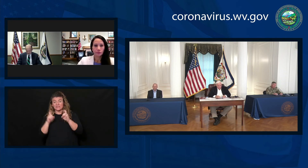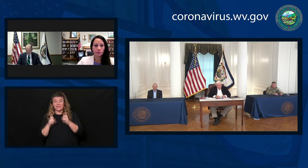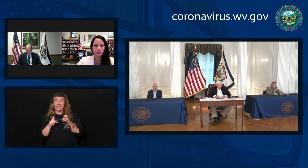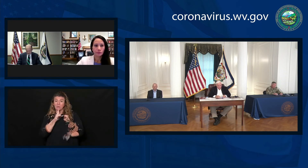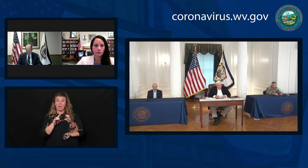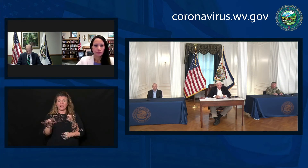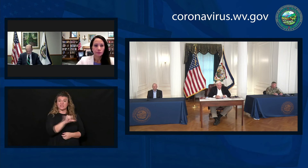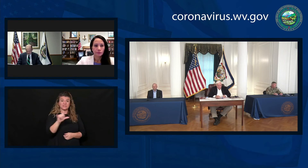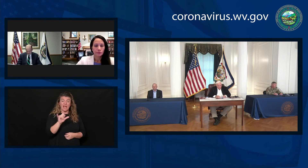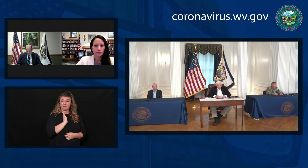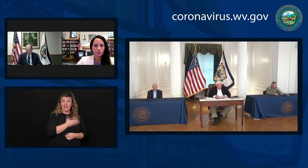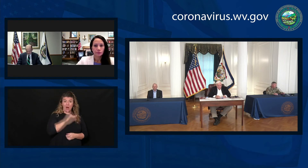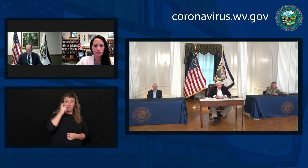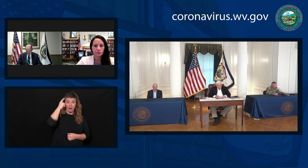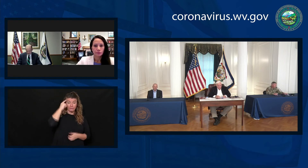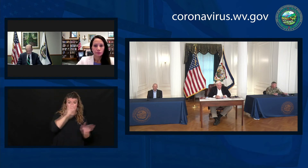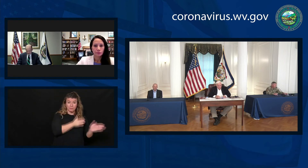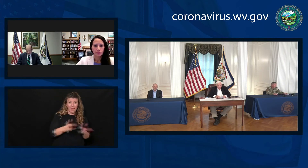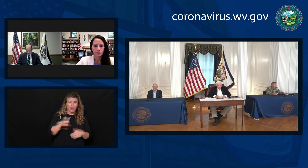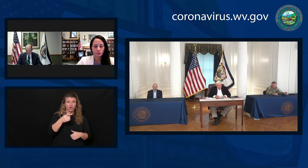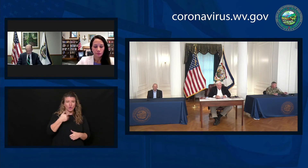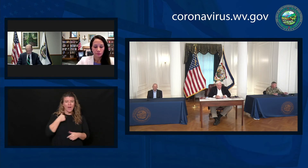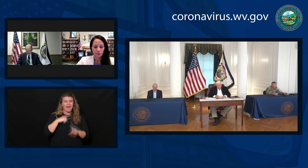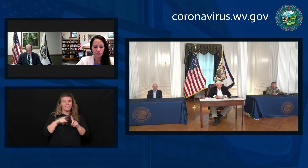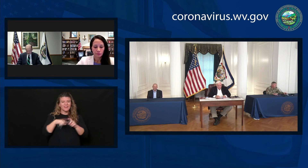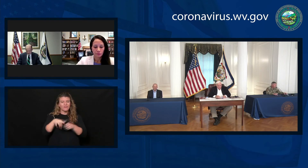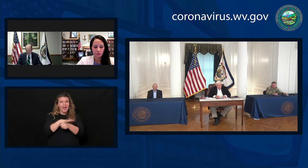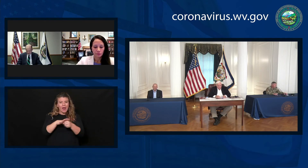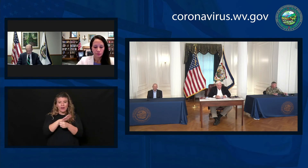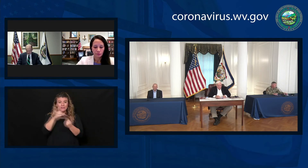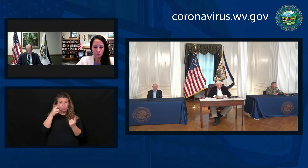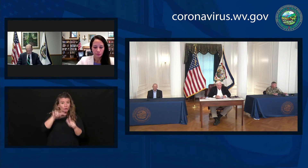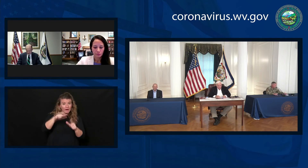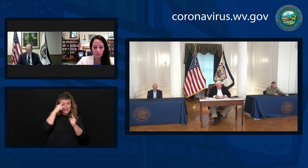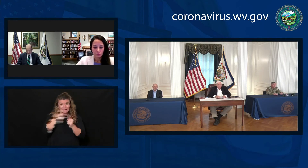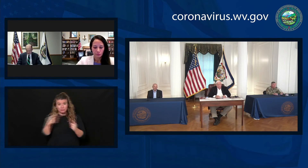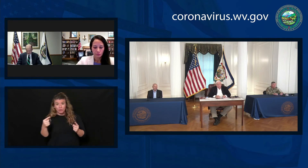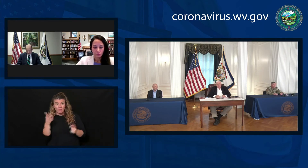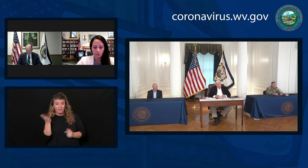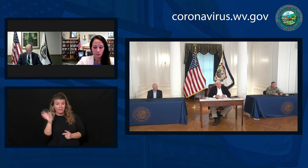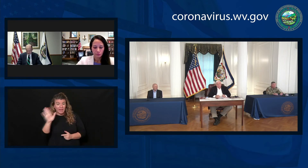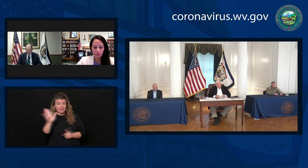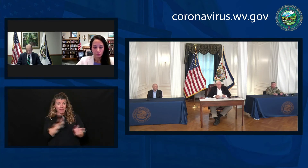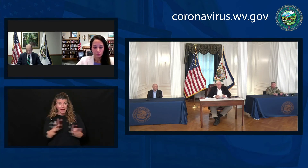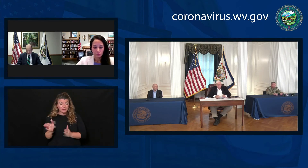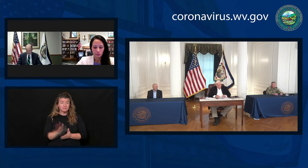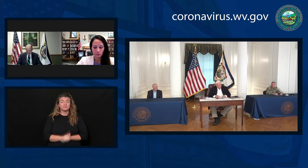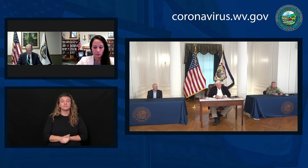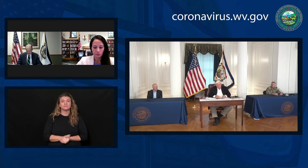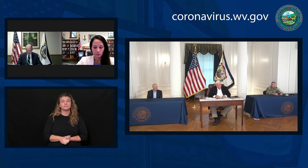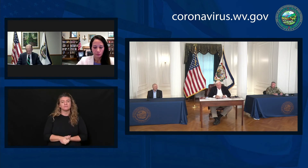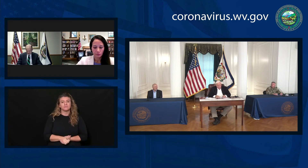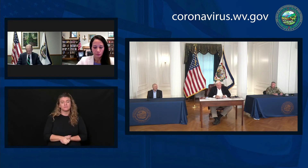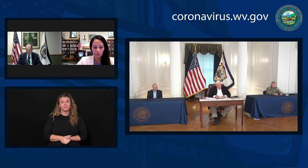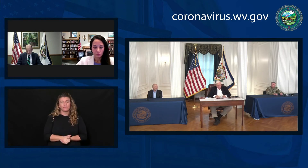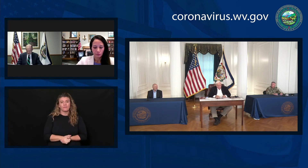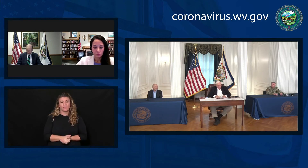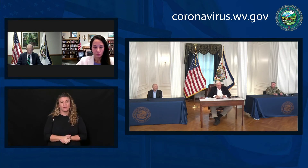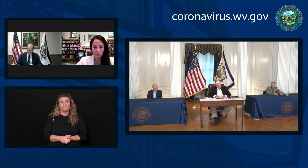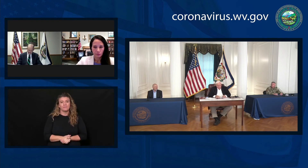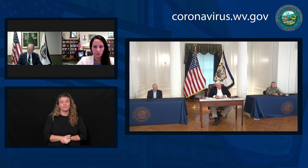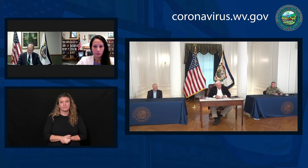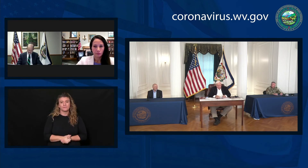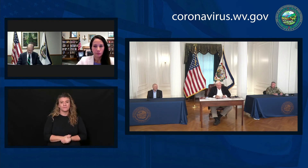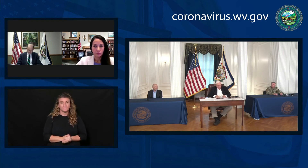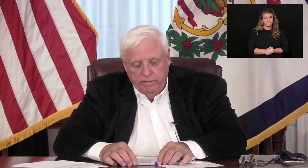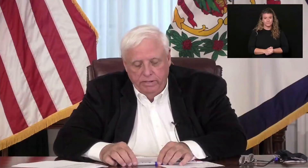well. Are there areas of agreement or disagreement on his plan so far? Thank you. Well, first and foremost, let